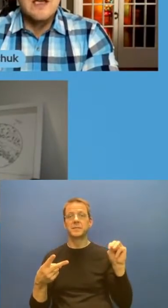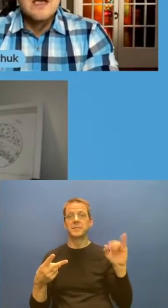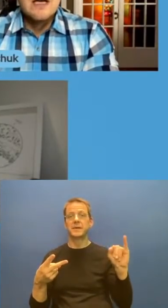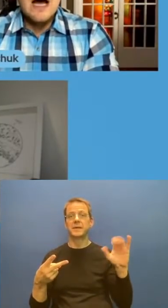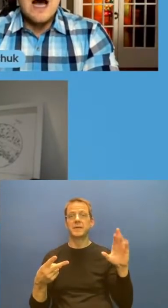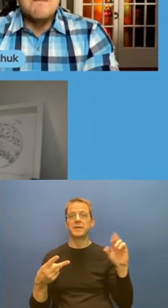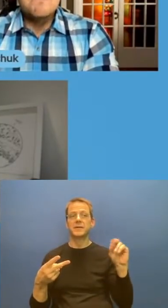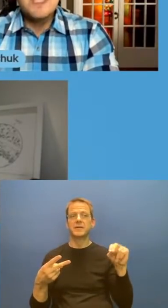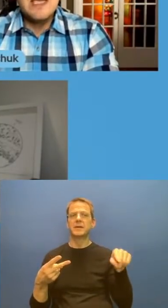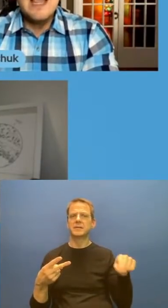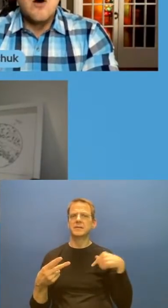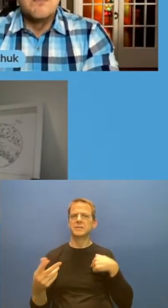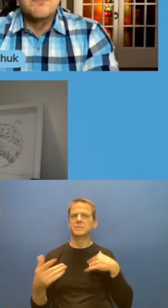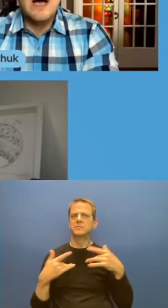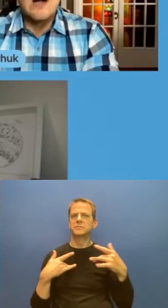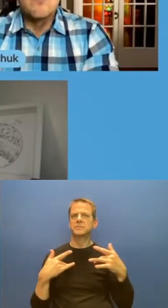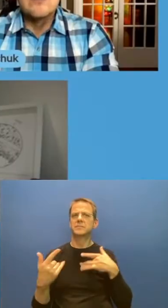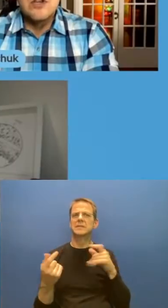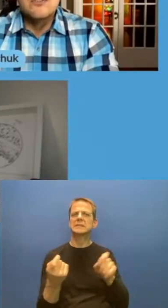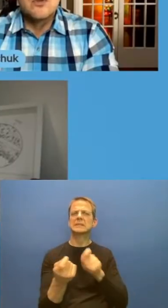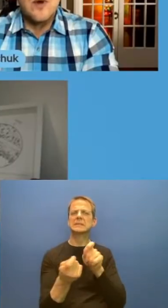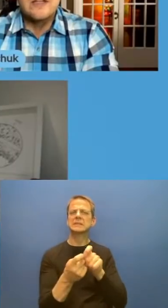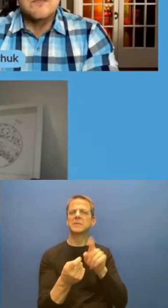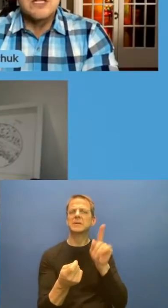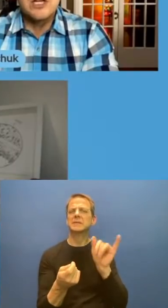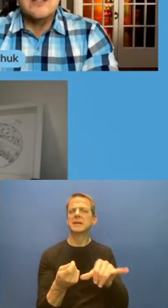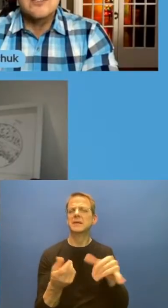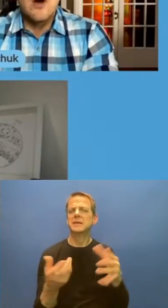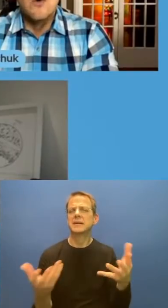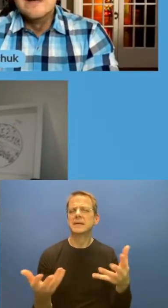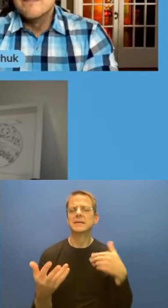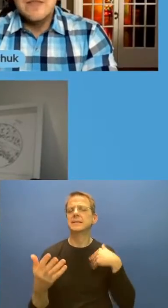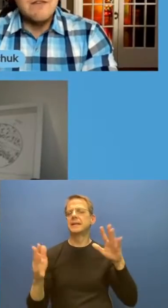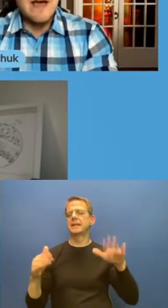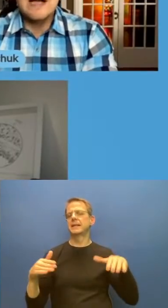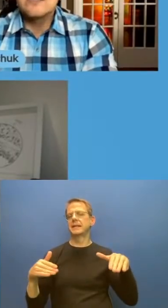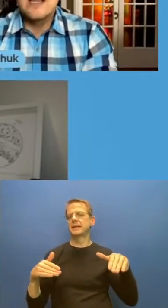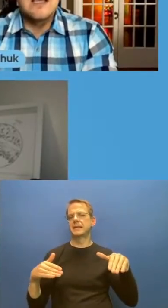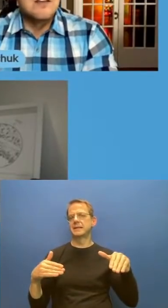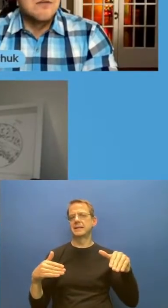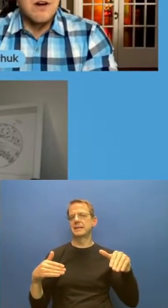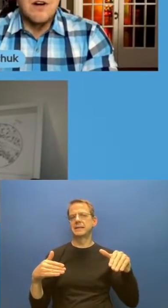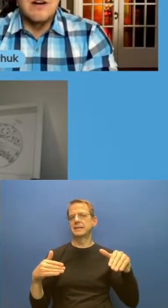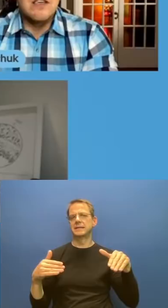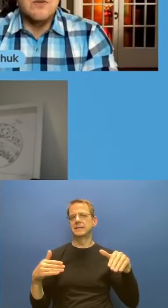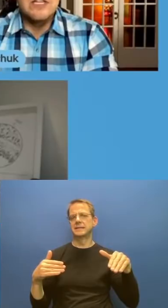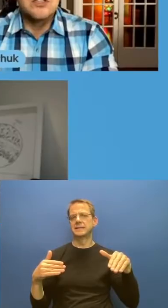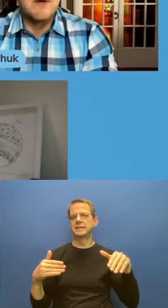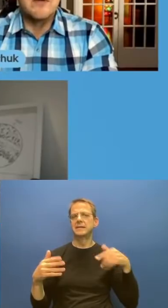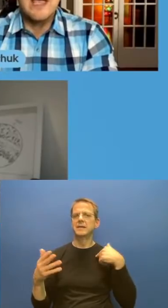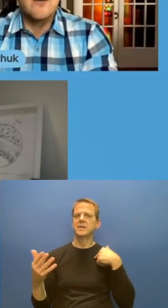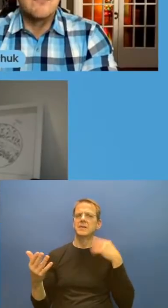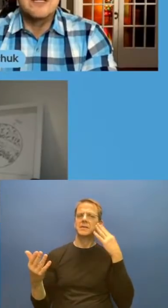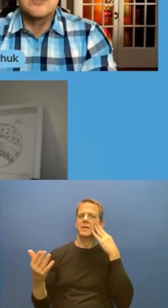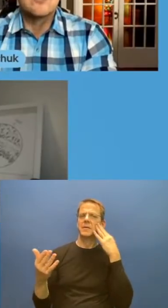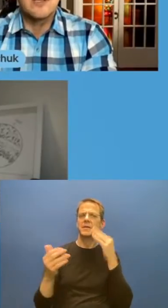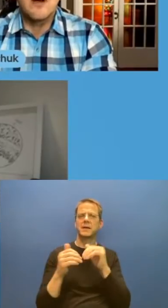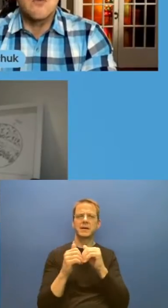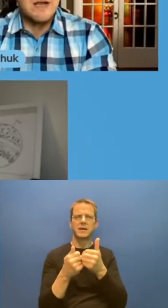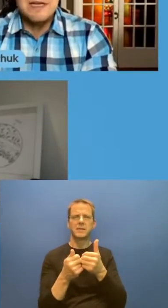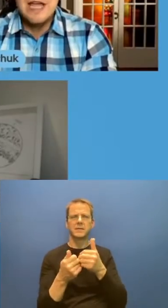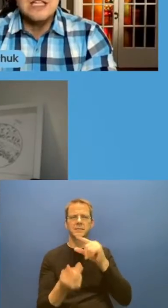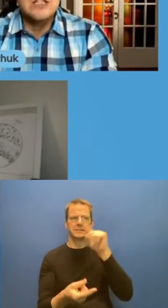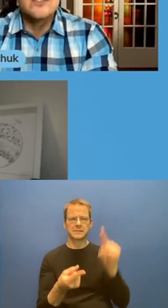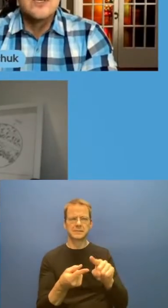we're using can help reduce transmission. So get vaccinated, or additional public health